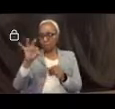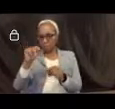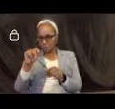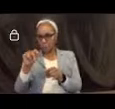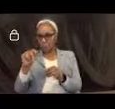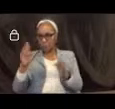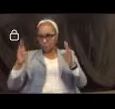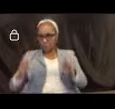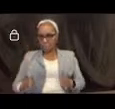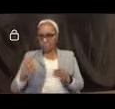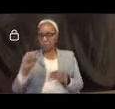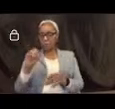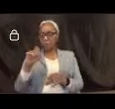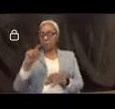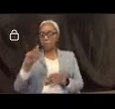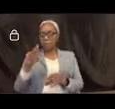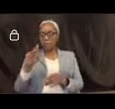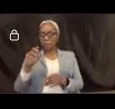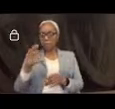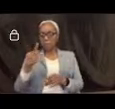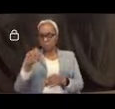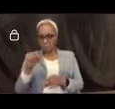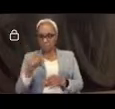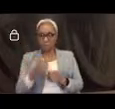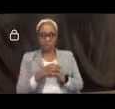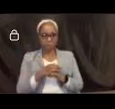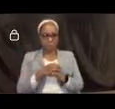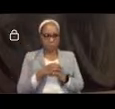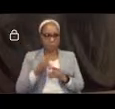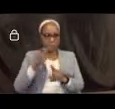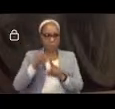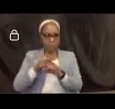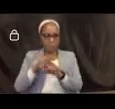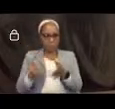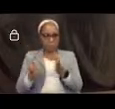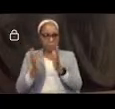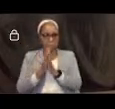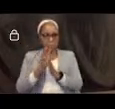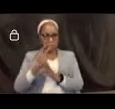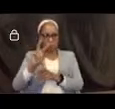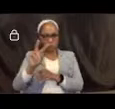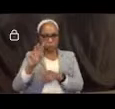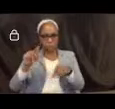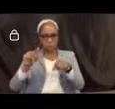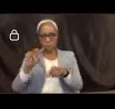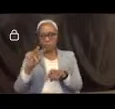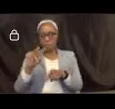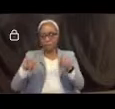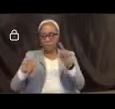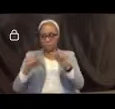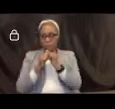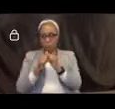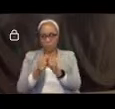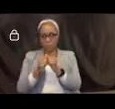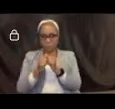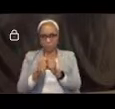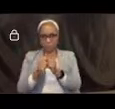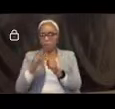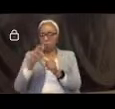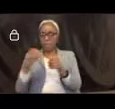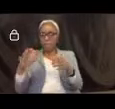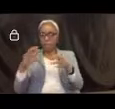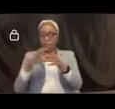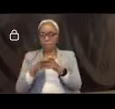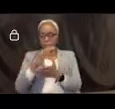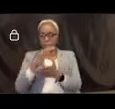The proposed setbacks will comply with ordinance standards. The applicants are requesting 2 variances with the proposed lot recombination.